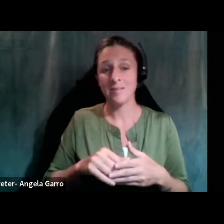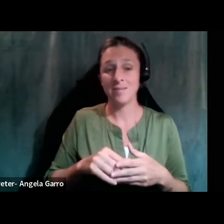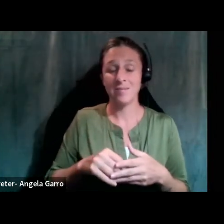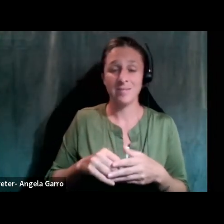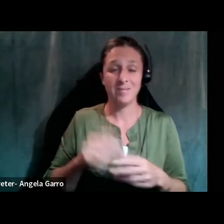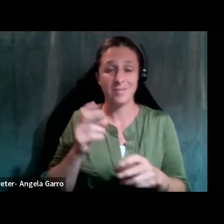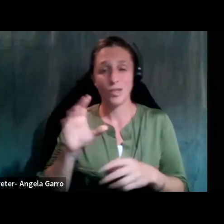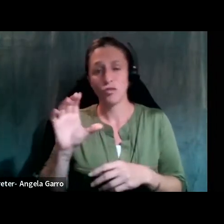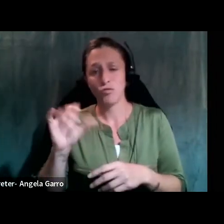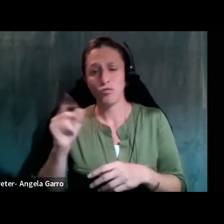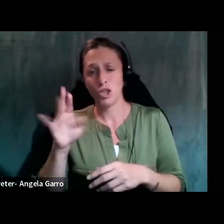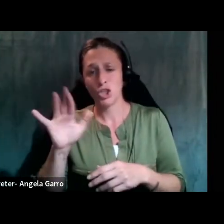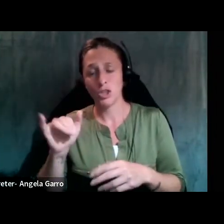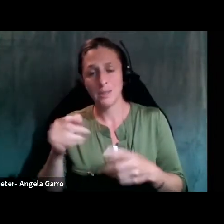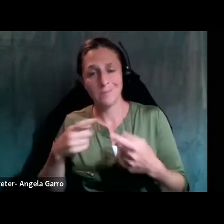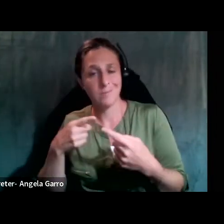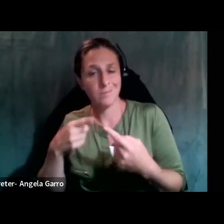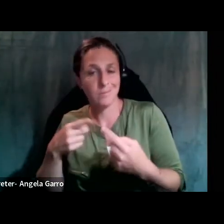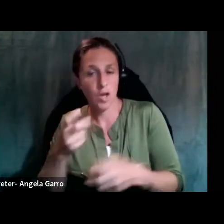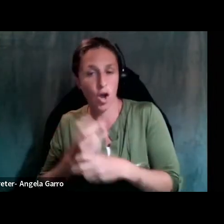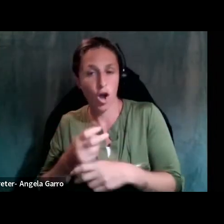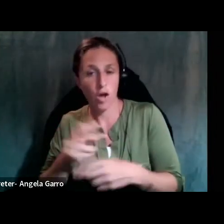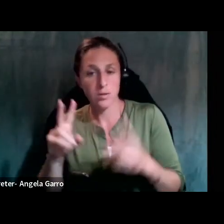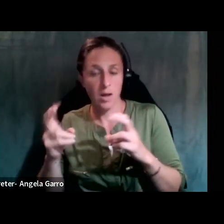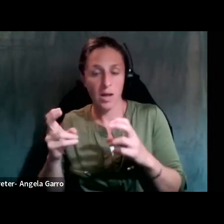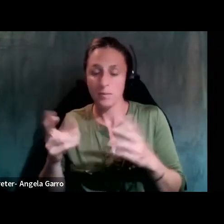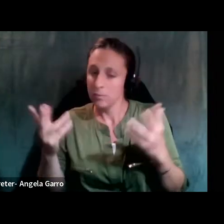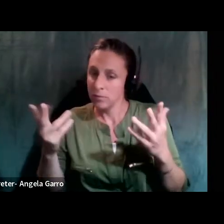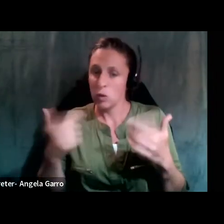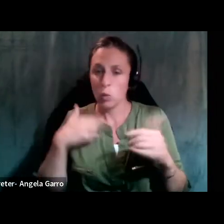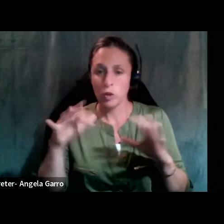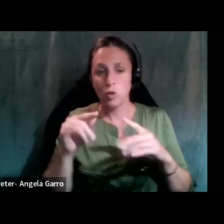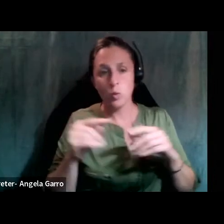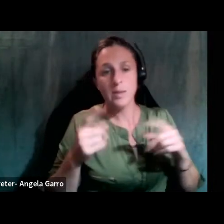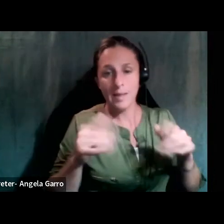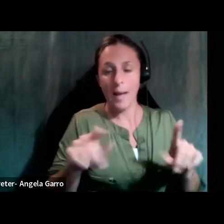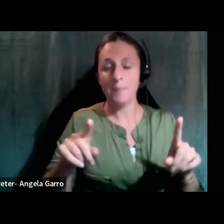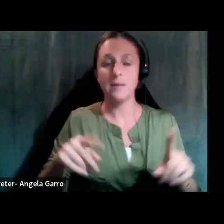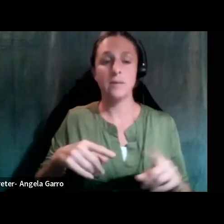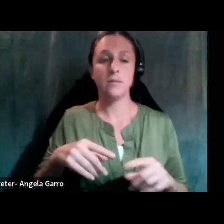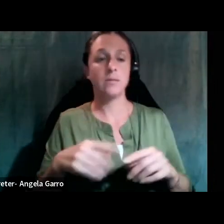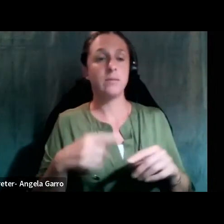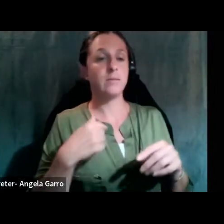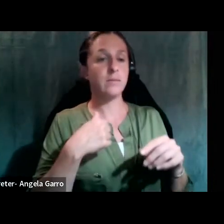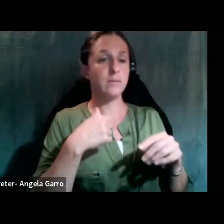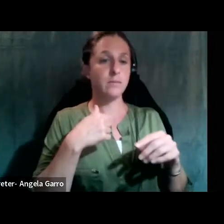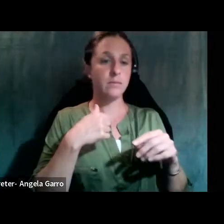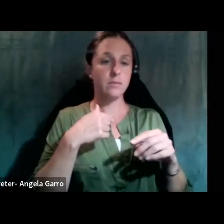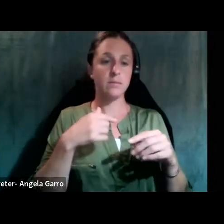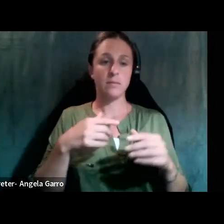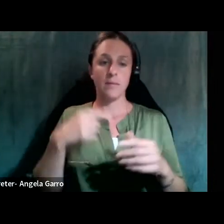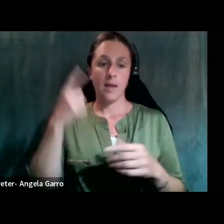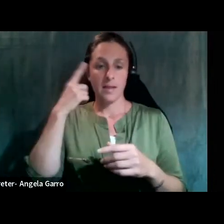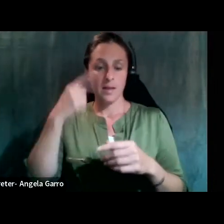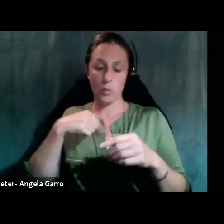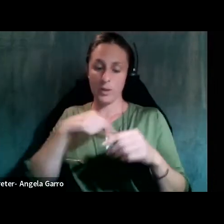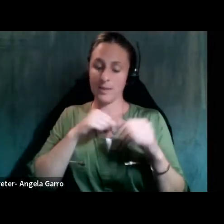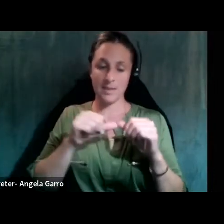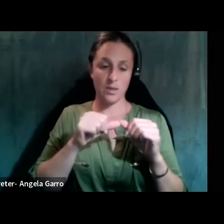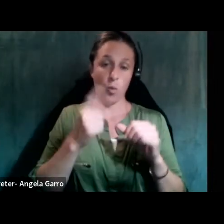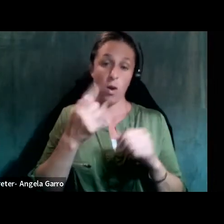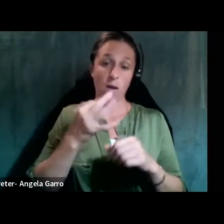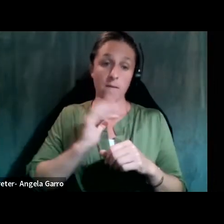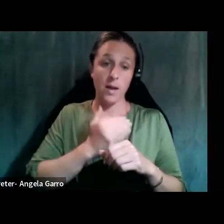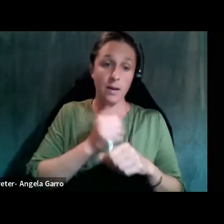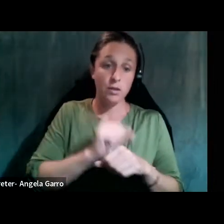not crunchy, it happens. And so, and I think we continue to be, I just think one of our jobs that